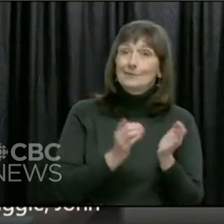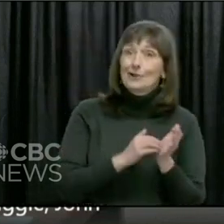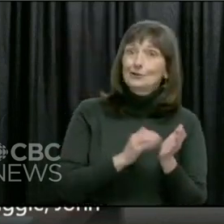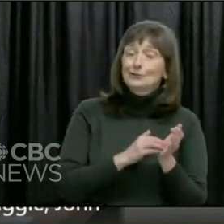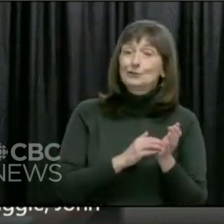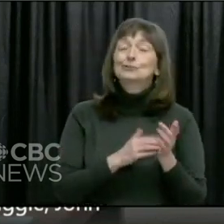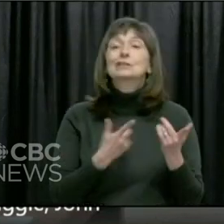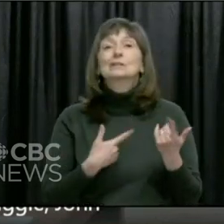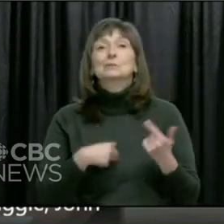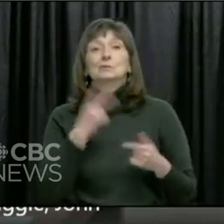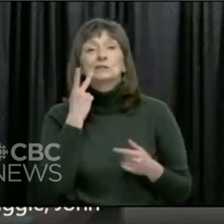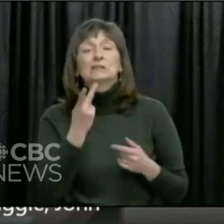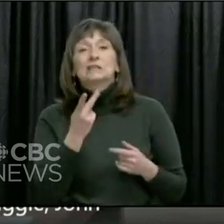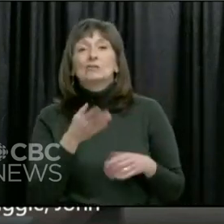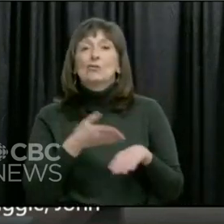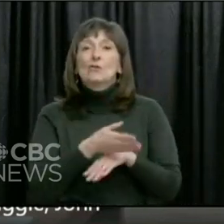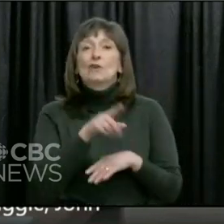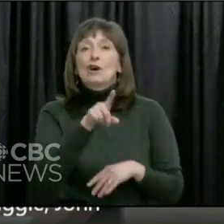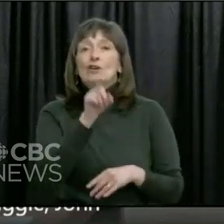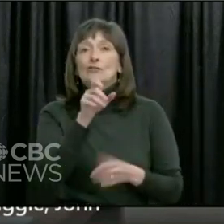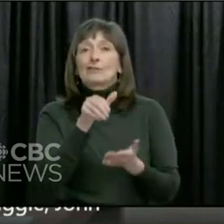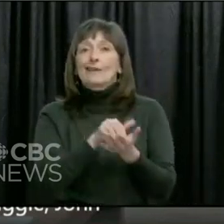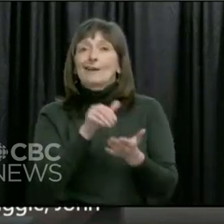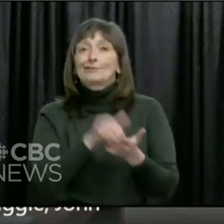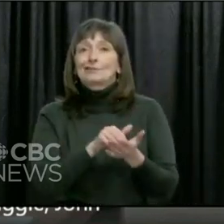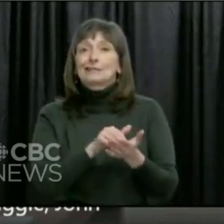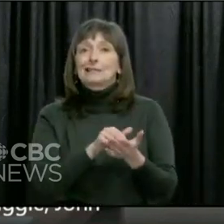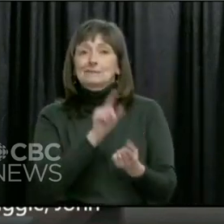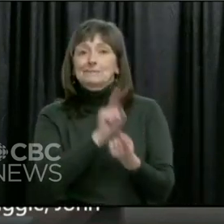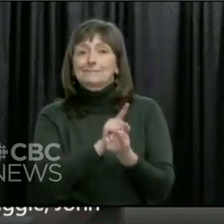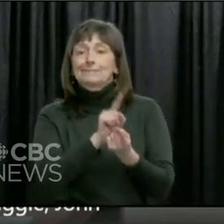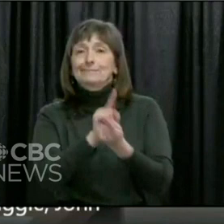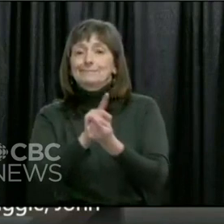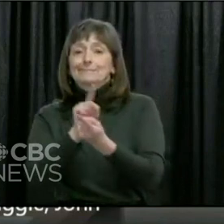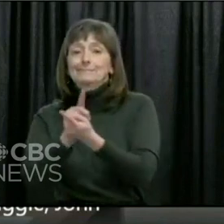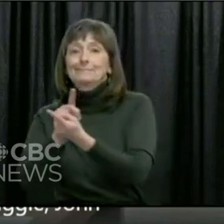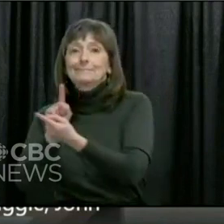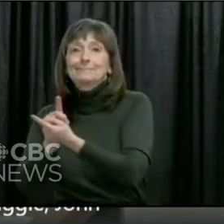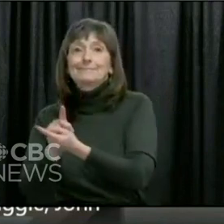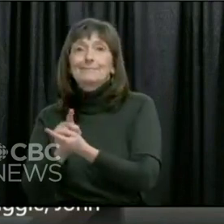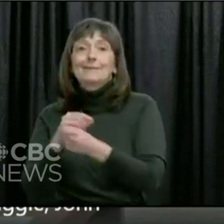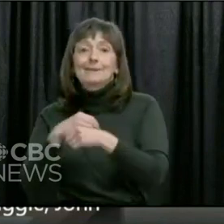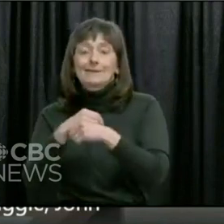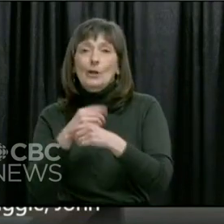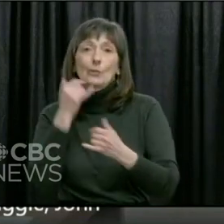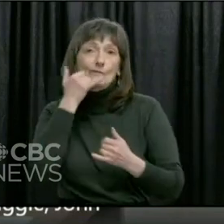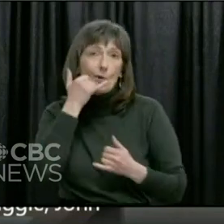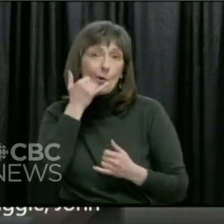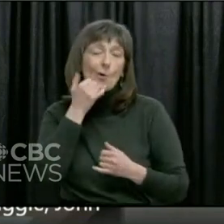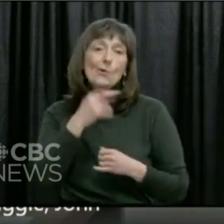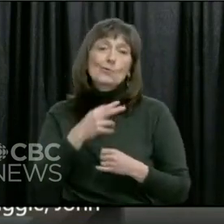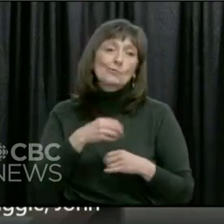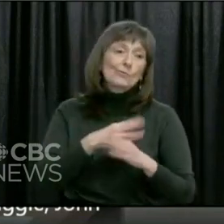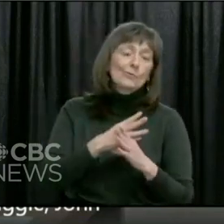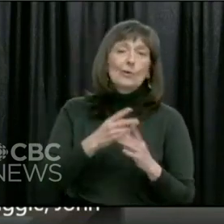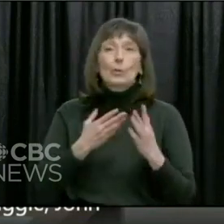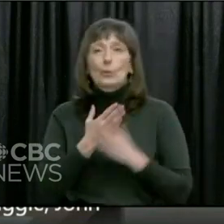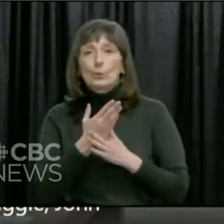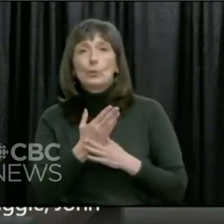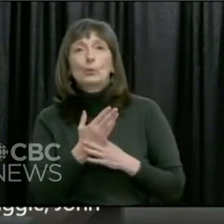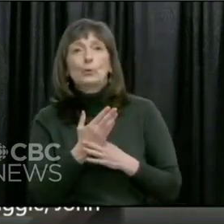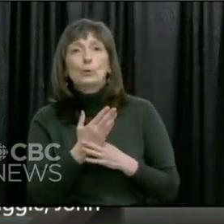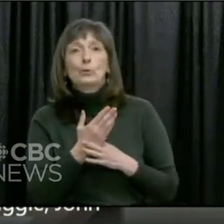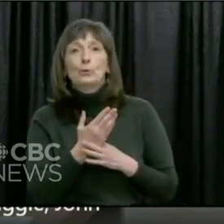nearly 100,000 consults delivered by primary care physicians to Newfoundlanders and